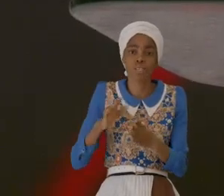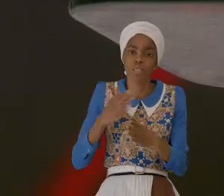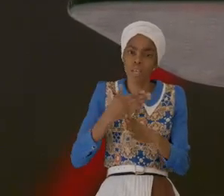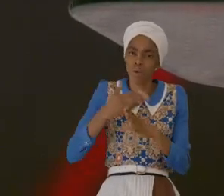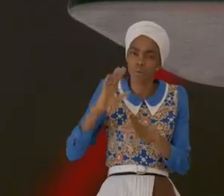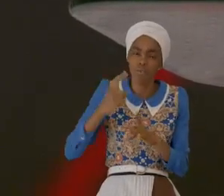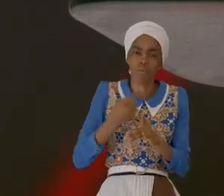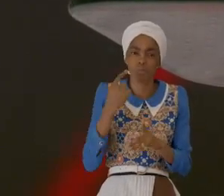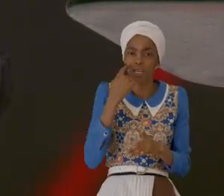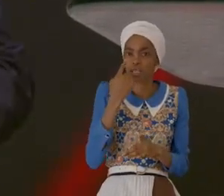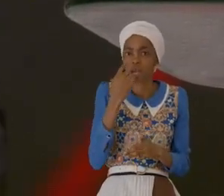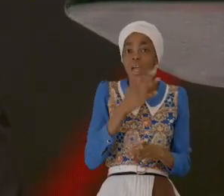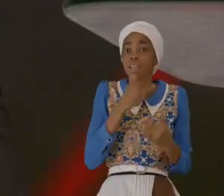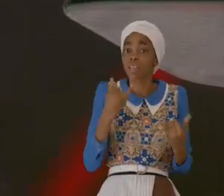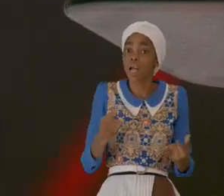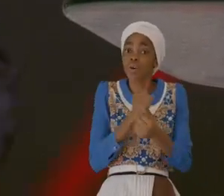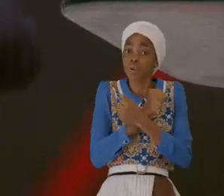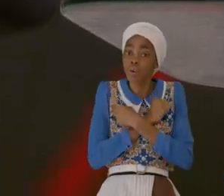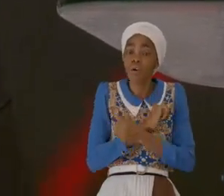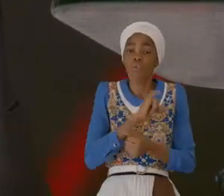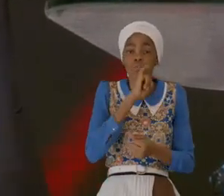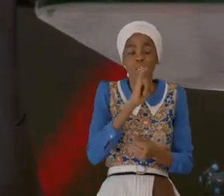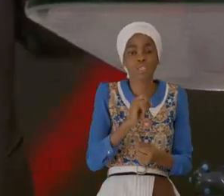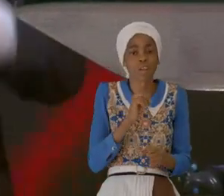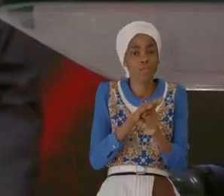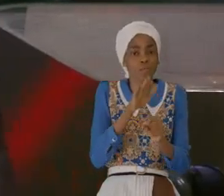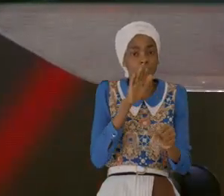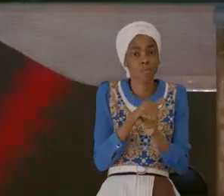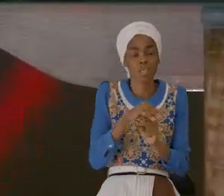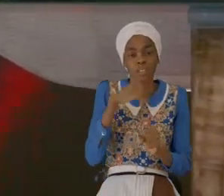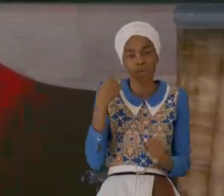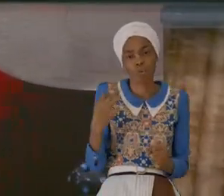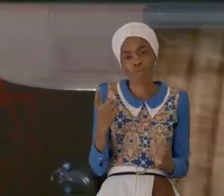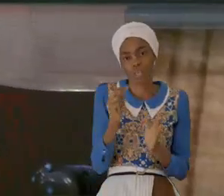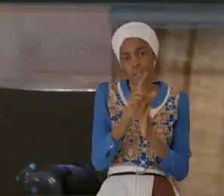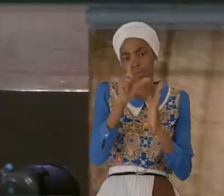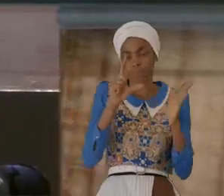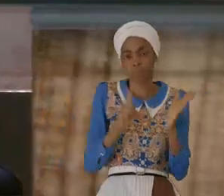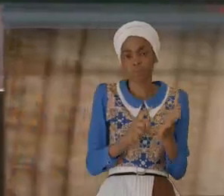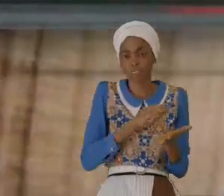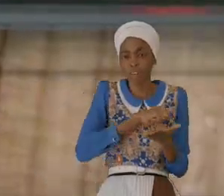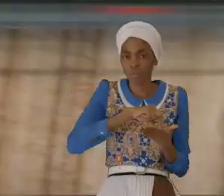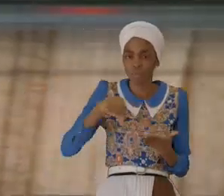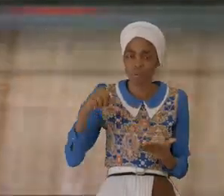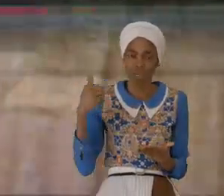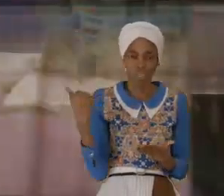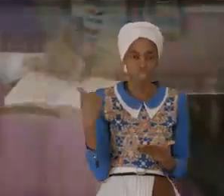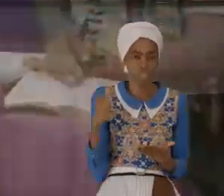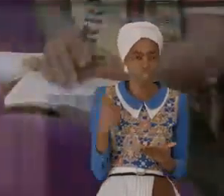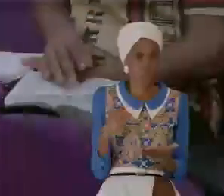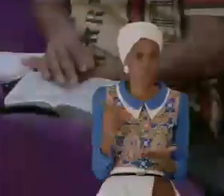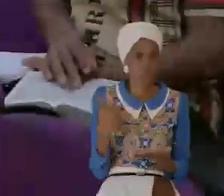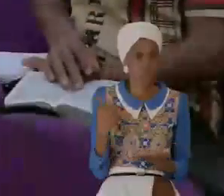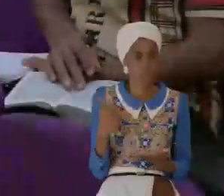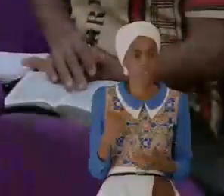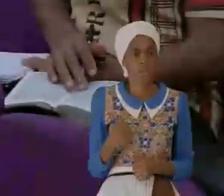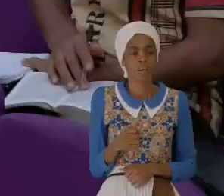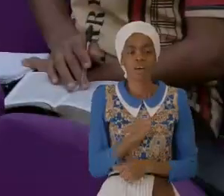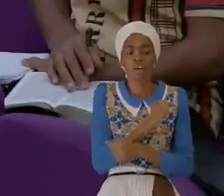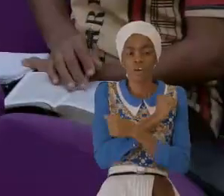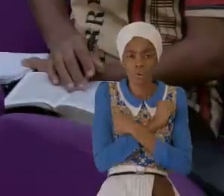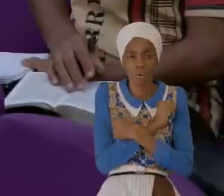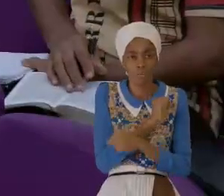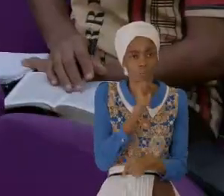the fulfillment of the law. It tells us in verse 10, it says in verse 10,